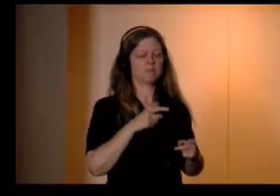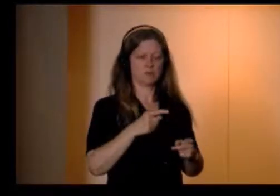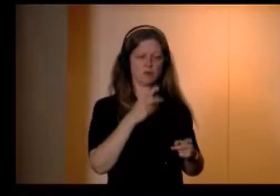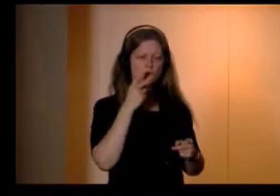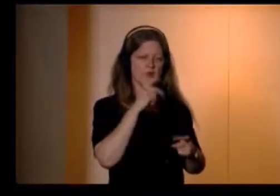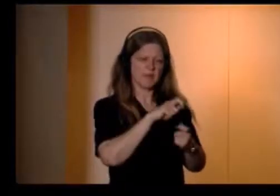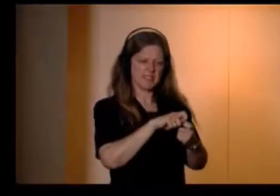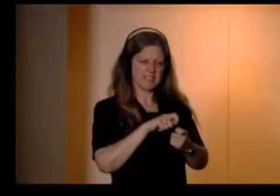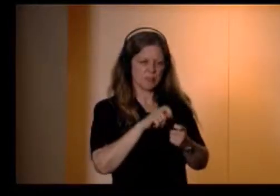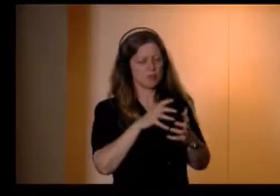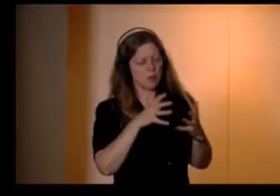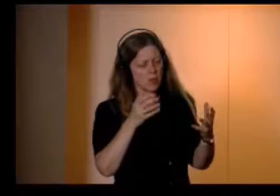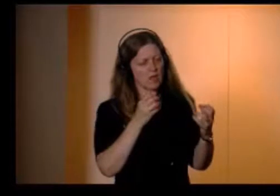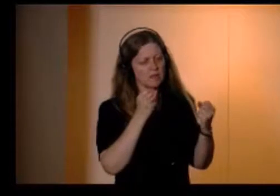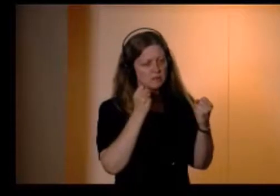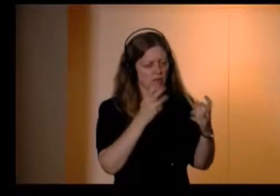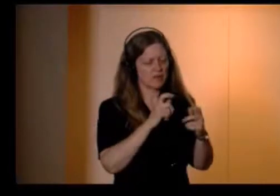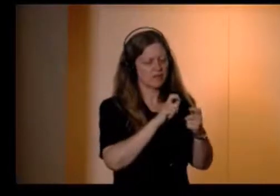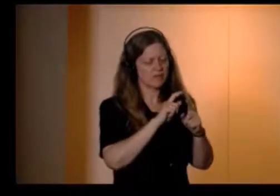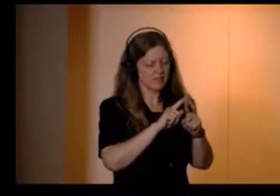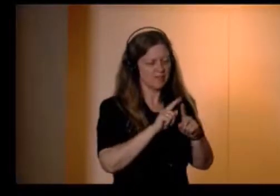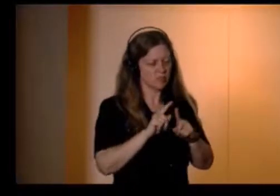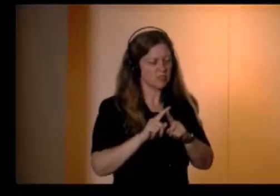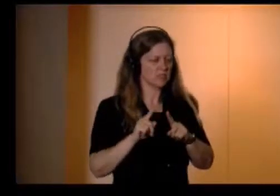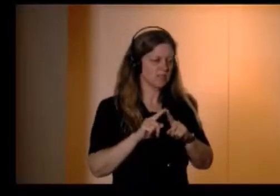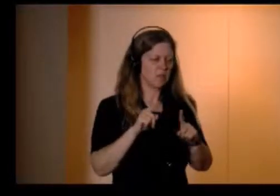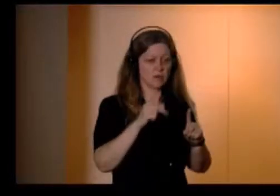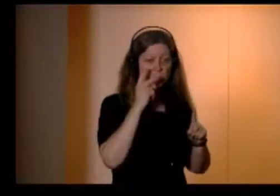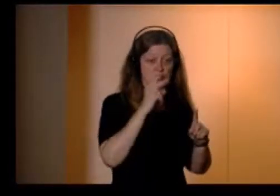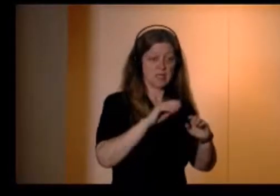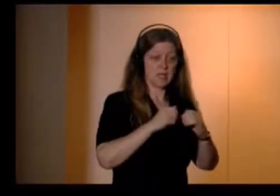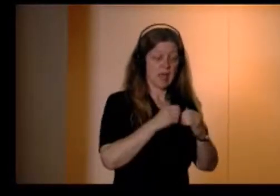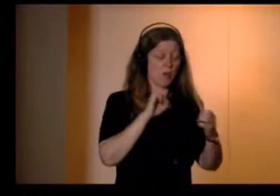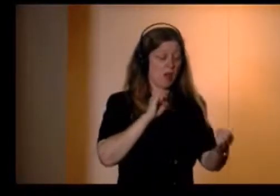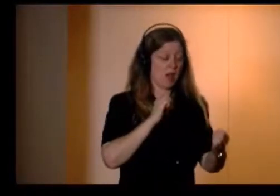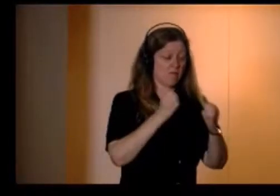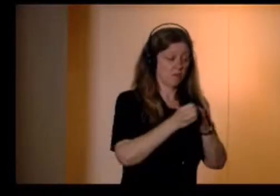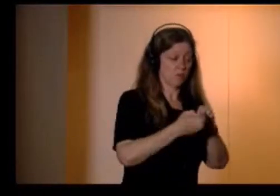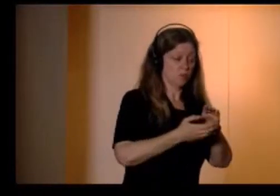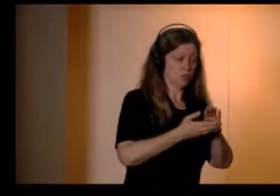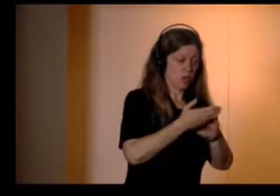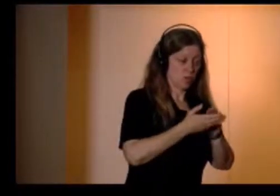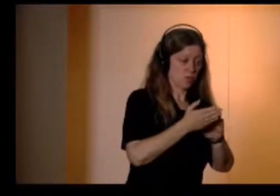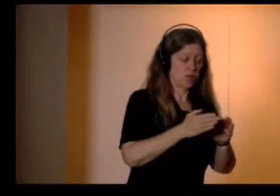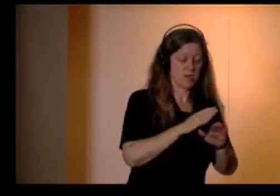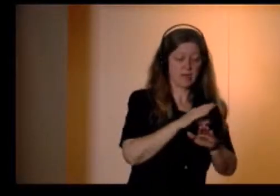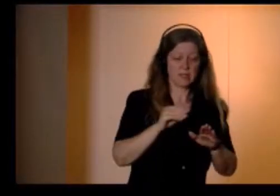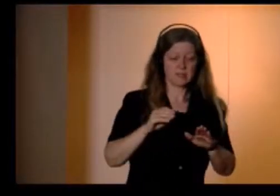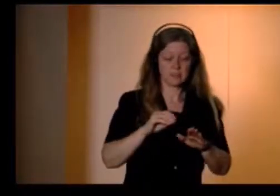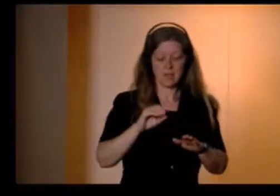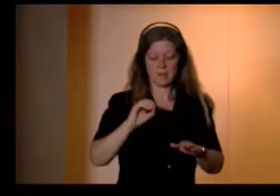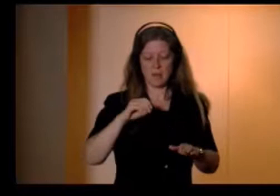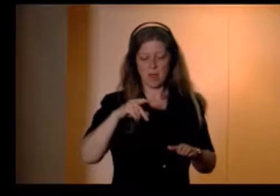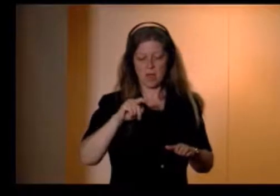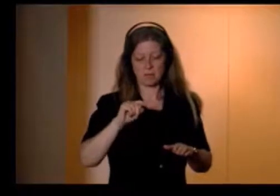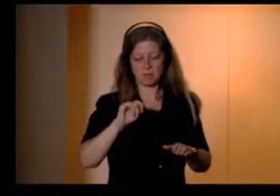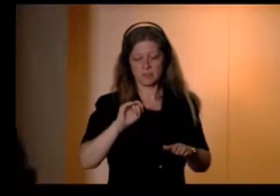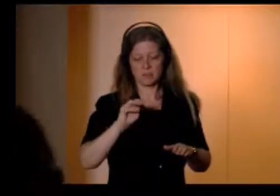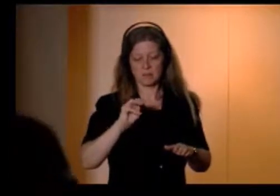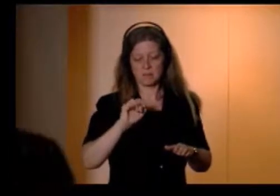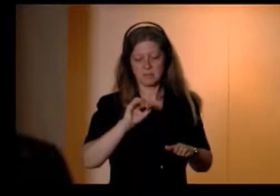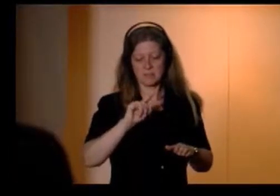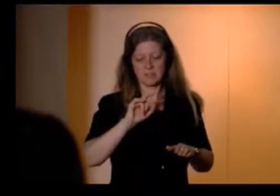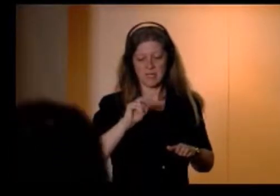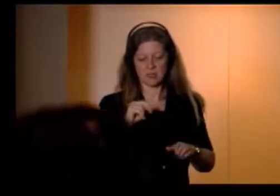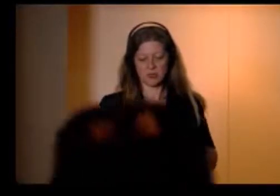how evolution operates and the optimization problems that engineers have to solve, in the basic goal, in